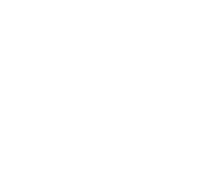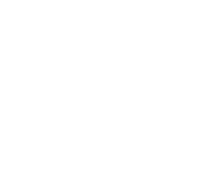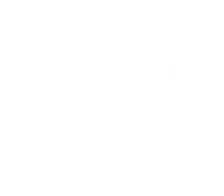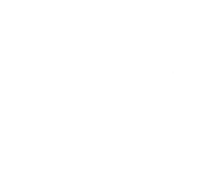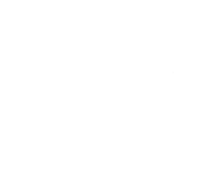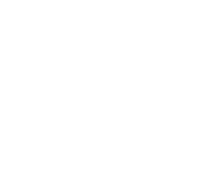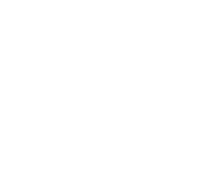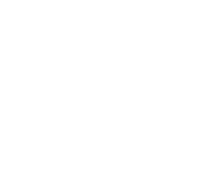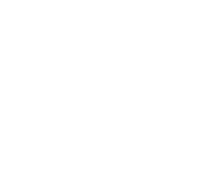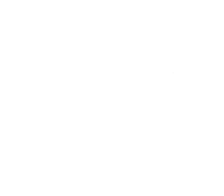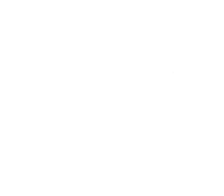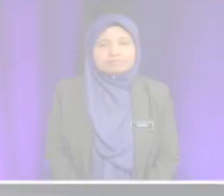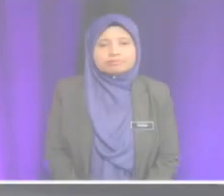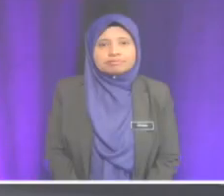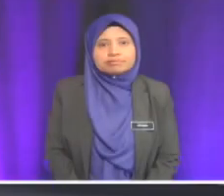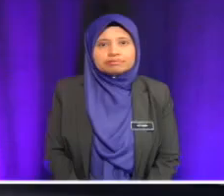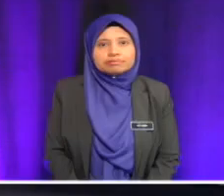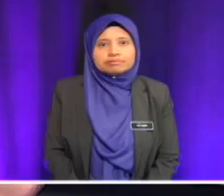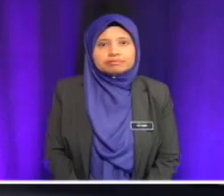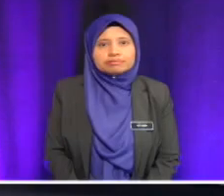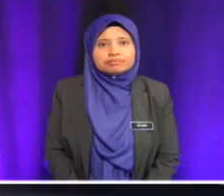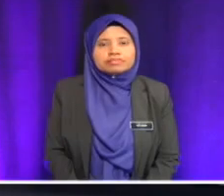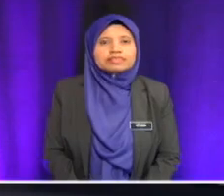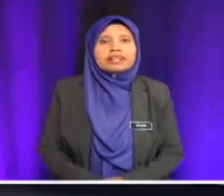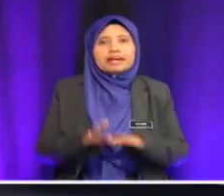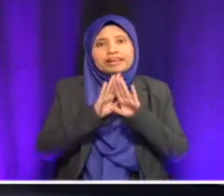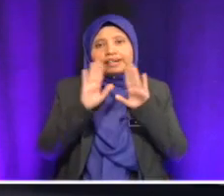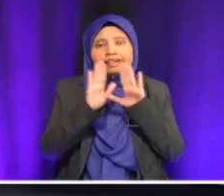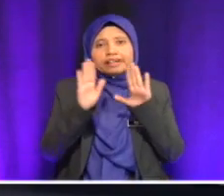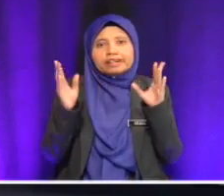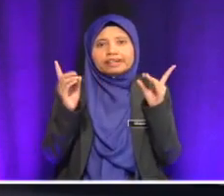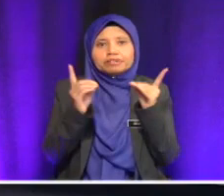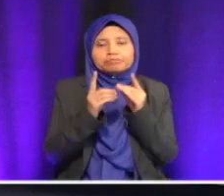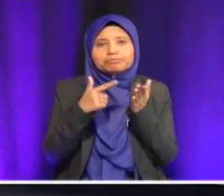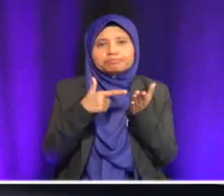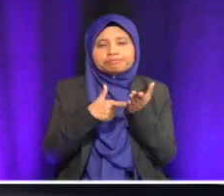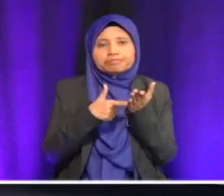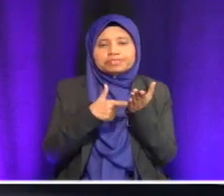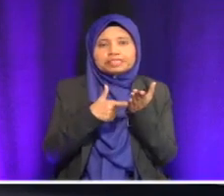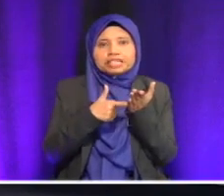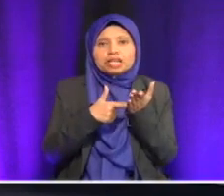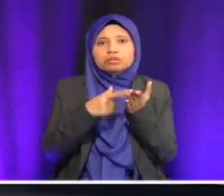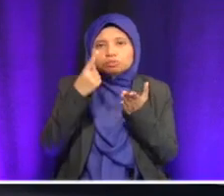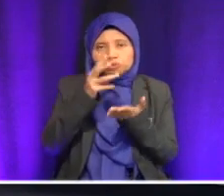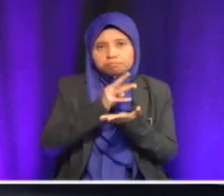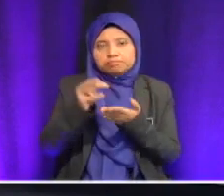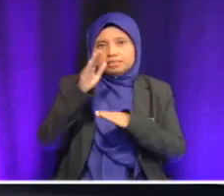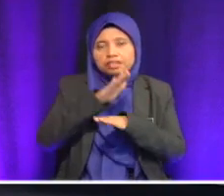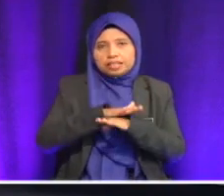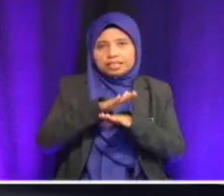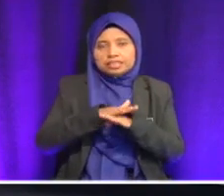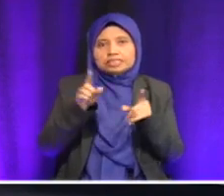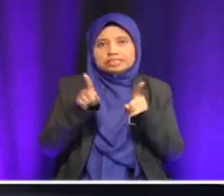EduwebTV KPM. Hi everyone, you're watching Menengah Atas EduwebTV KPM. My name is Chris and I'm here with